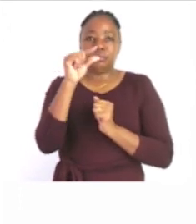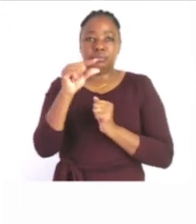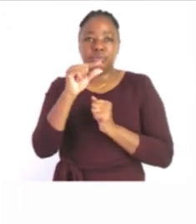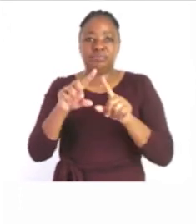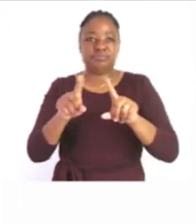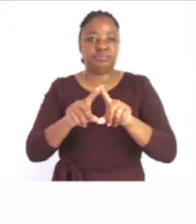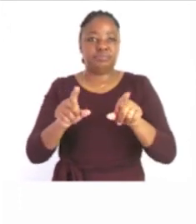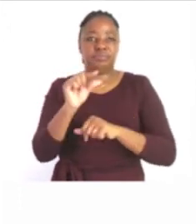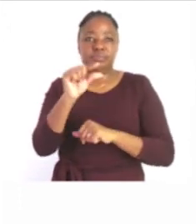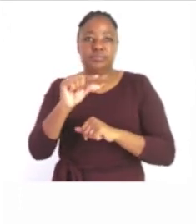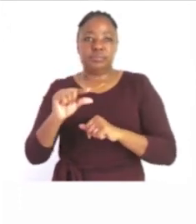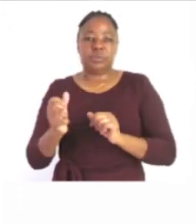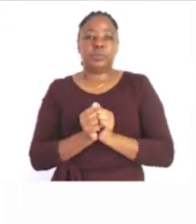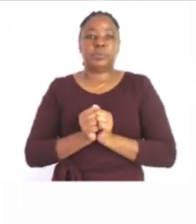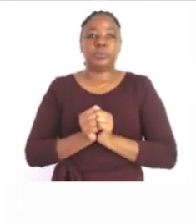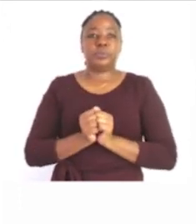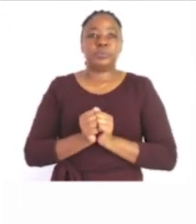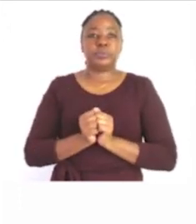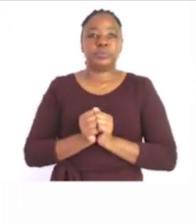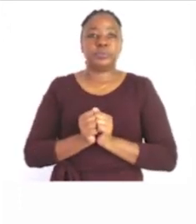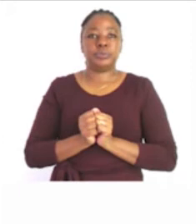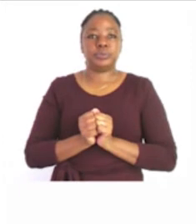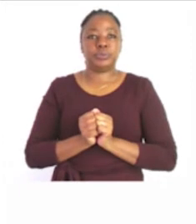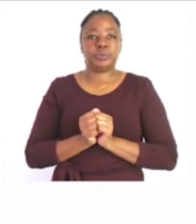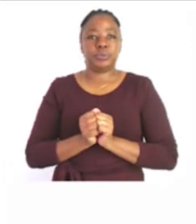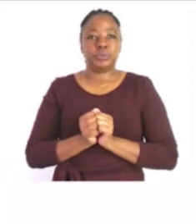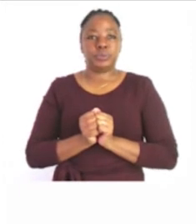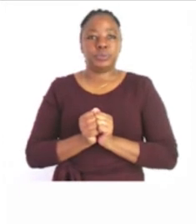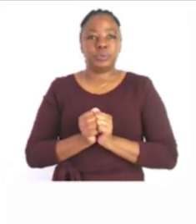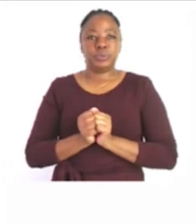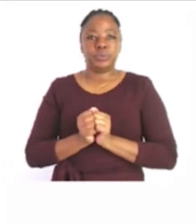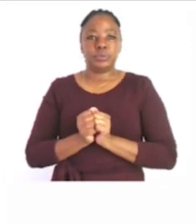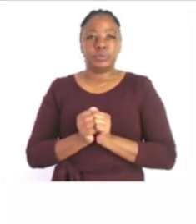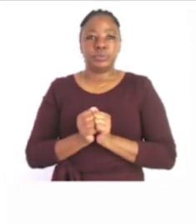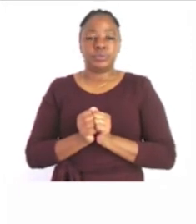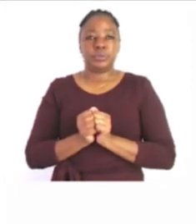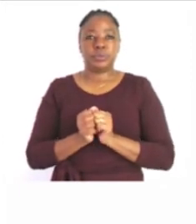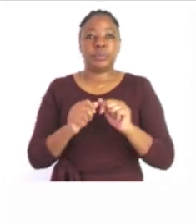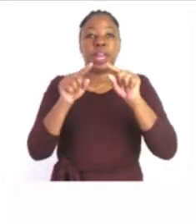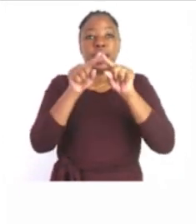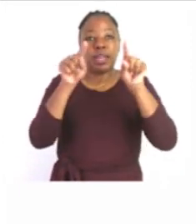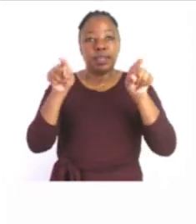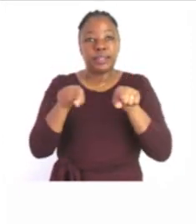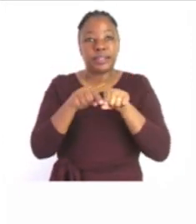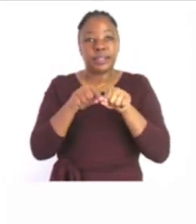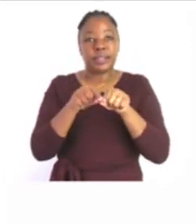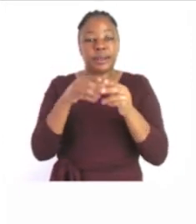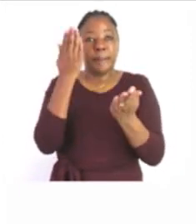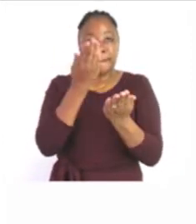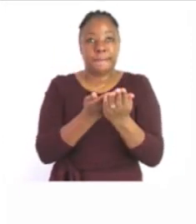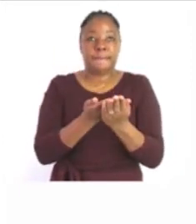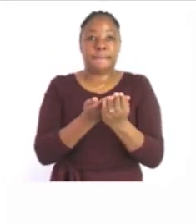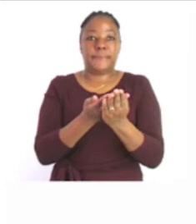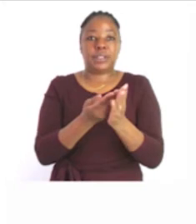each. So let us try and do it together. Remember to look at the picture because the picture can also give you a clue